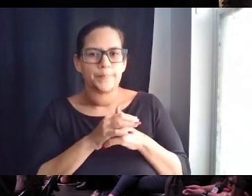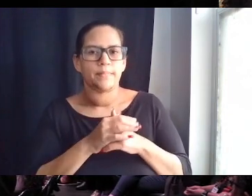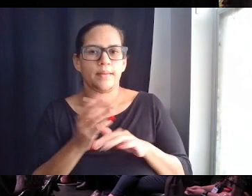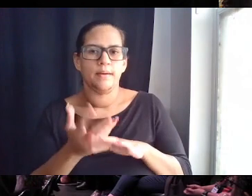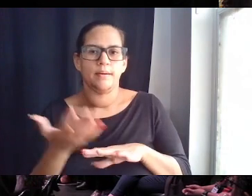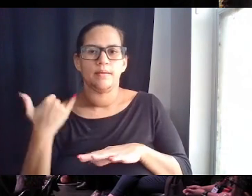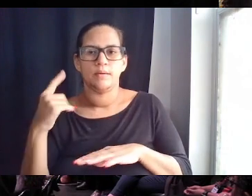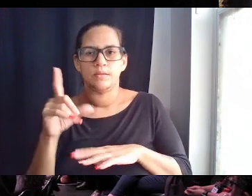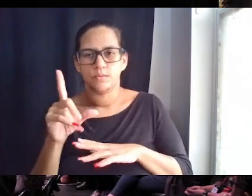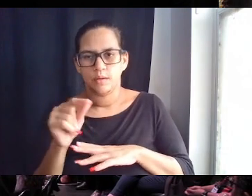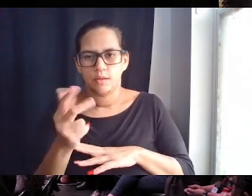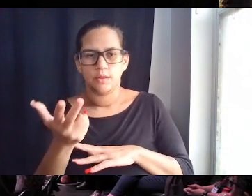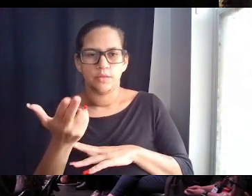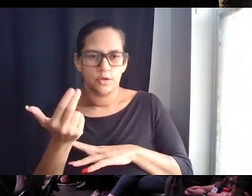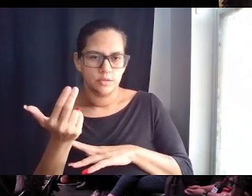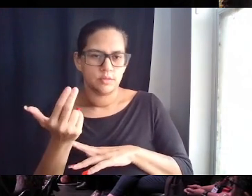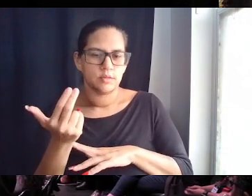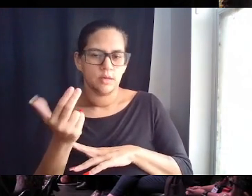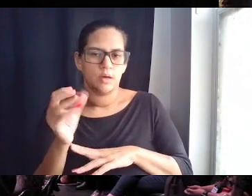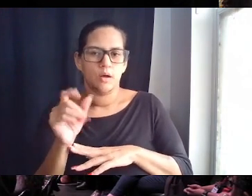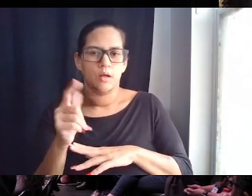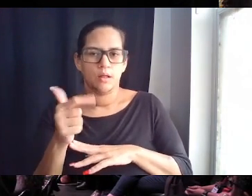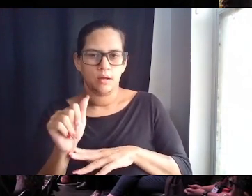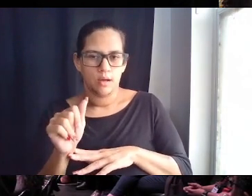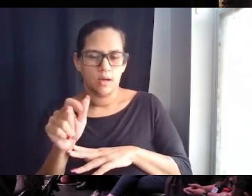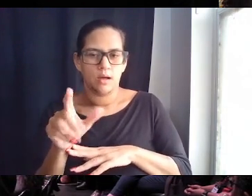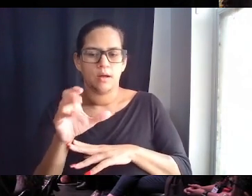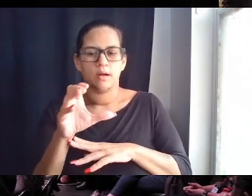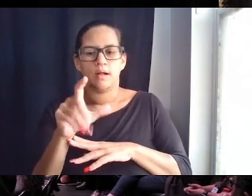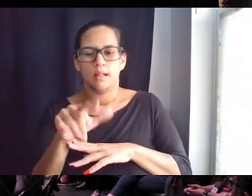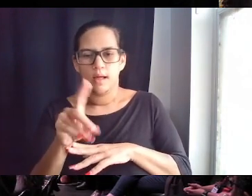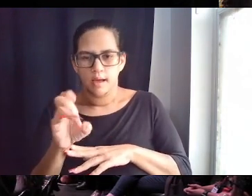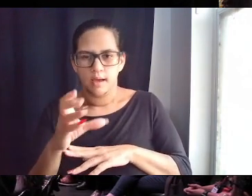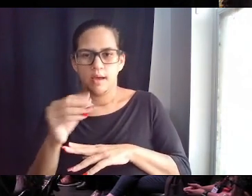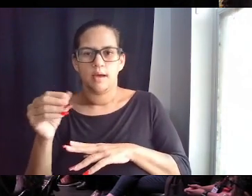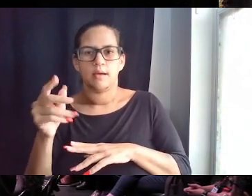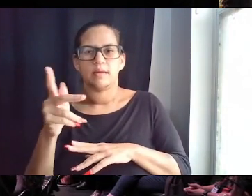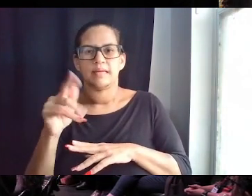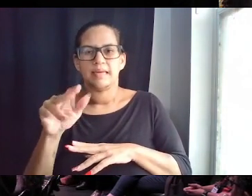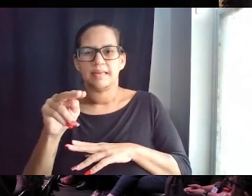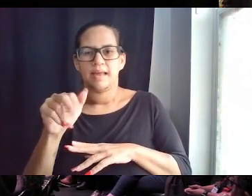2013, Olga, Clyde, and Kinan Valdez, who may be